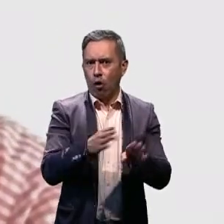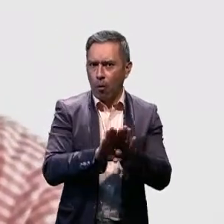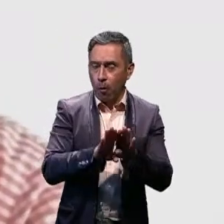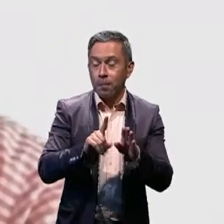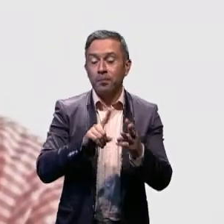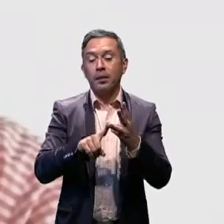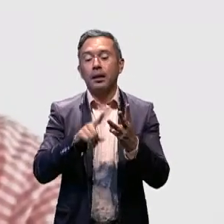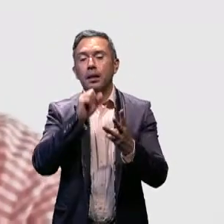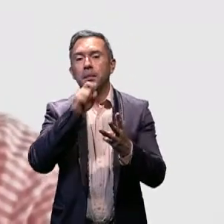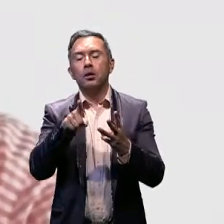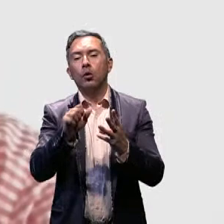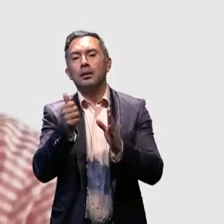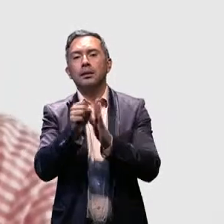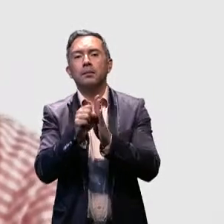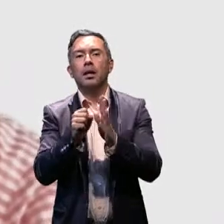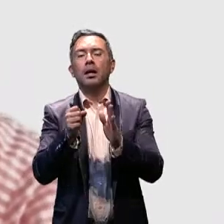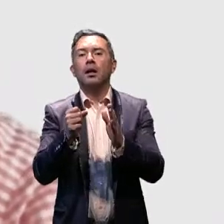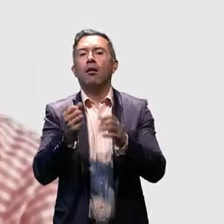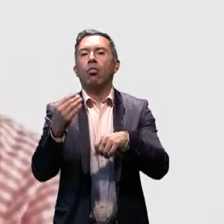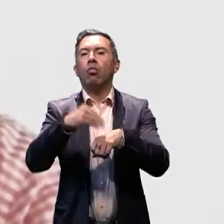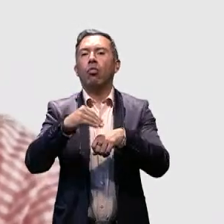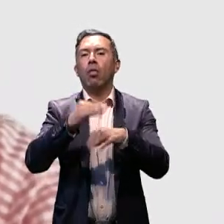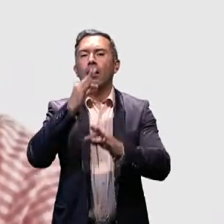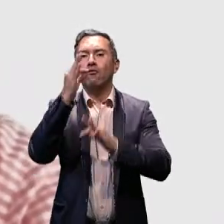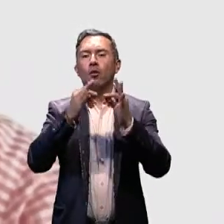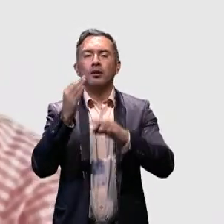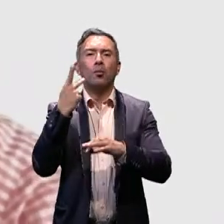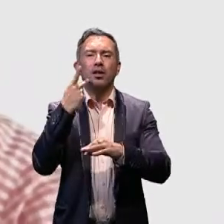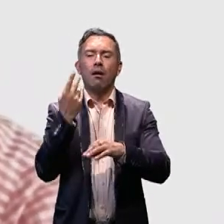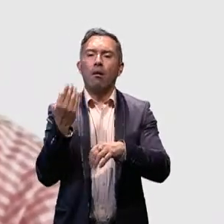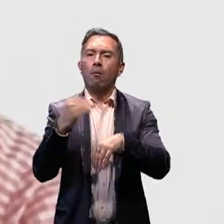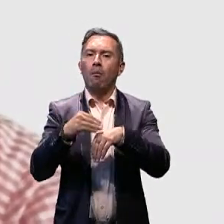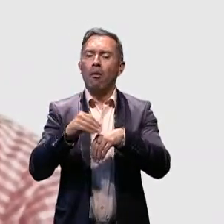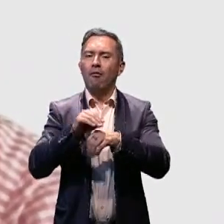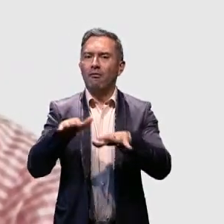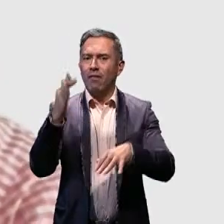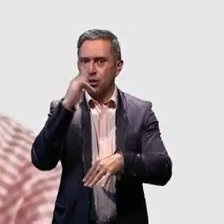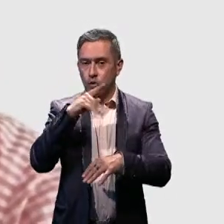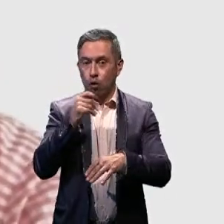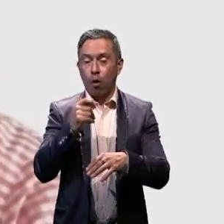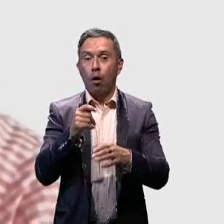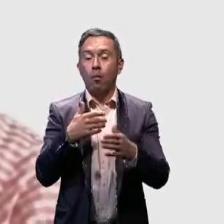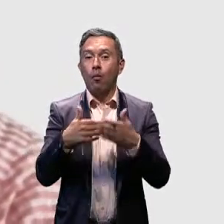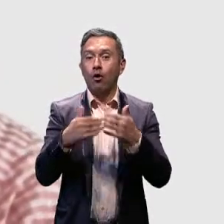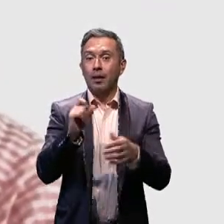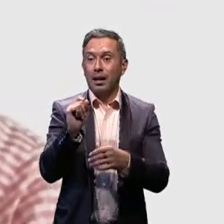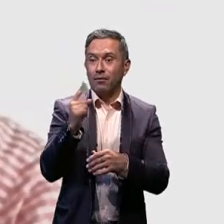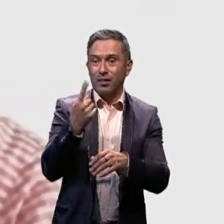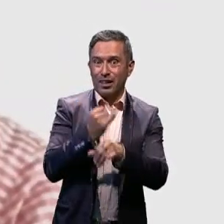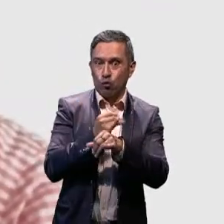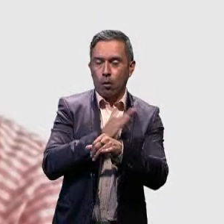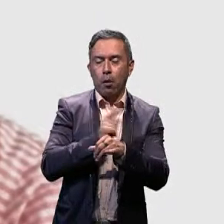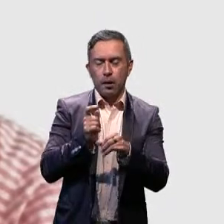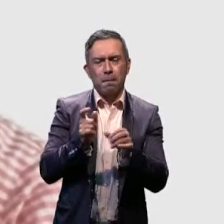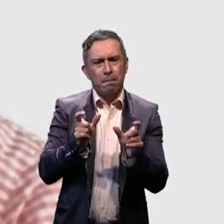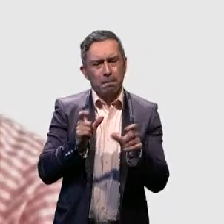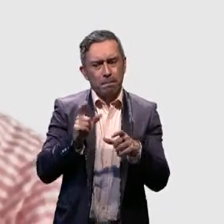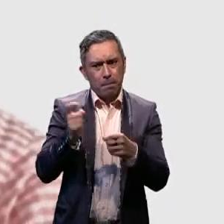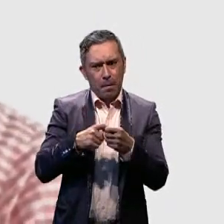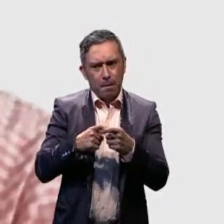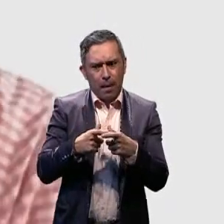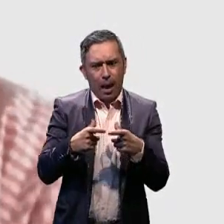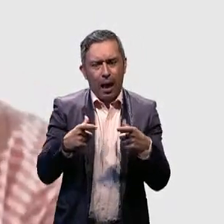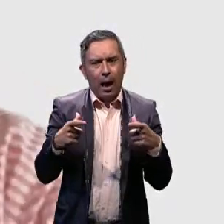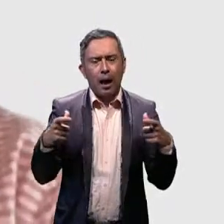our state mechanism. We are also working on political misinformation, focusing on closing the